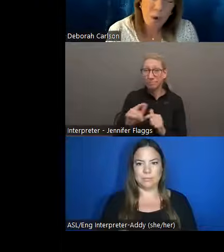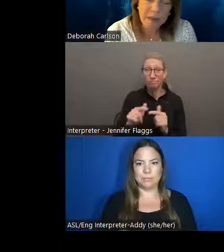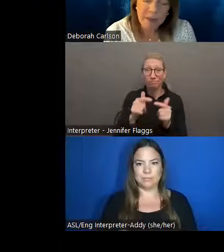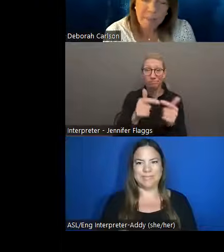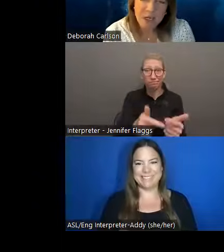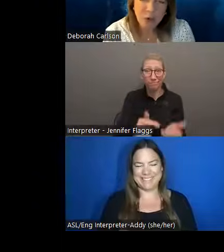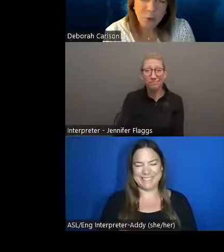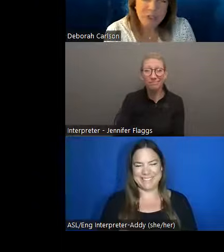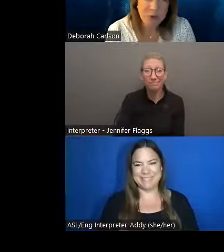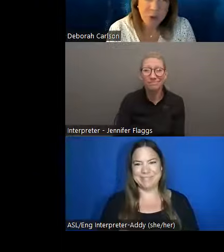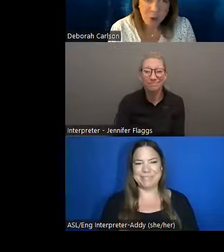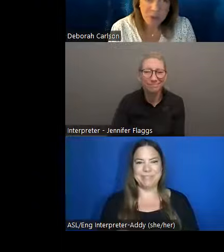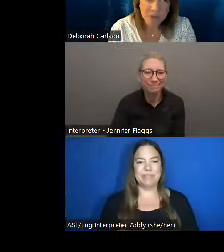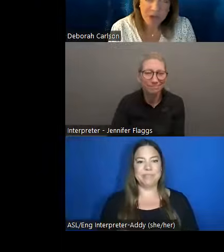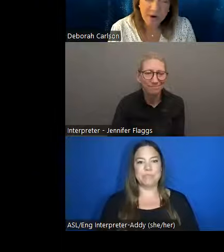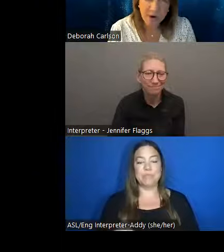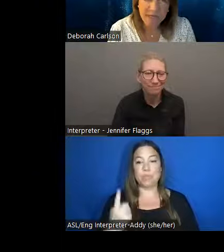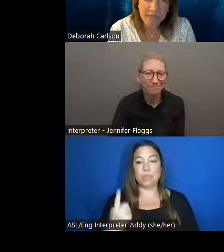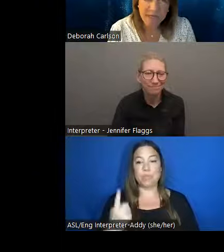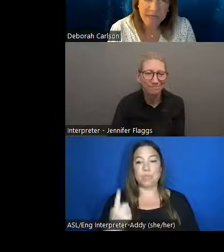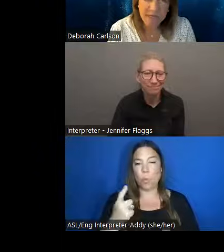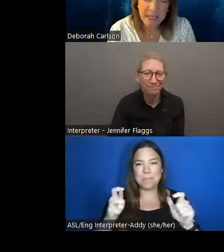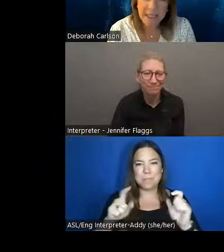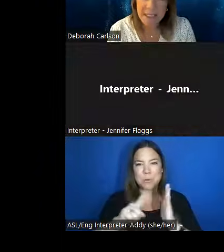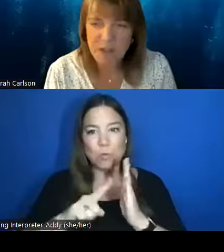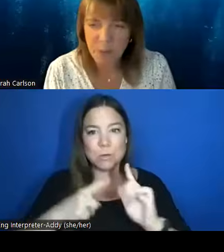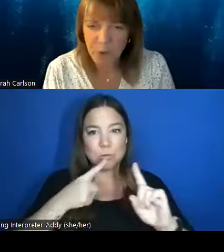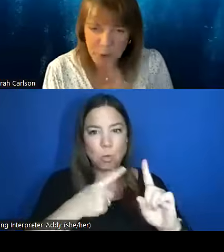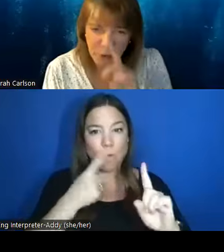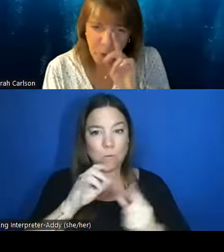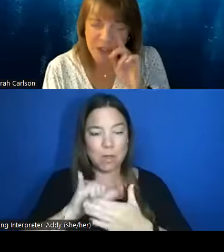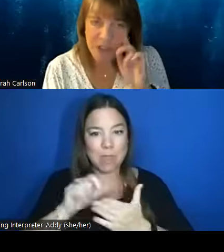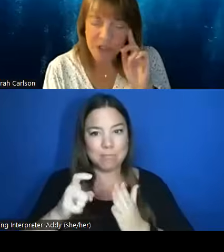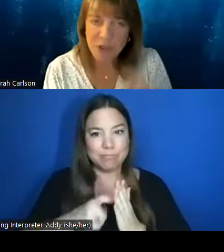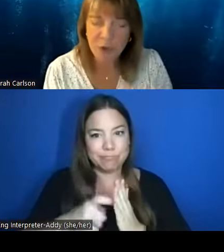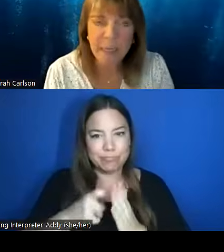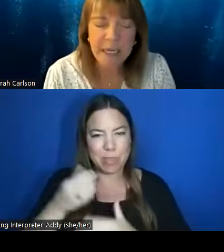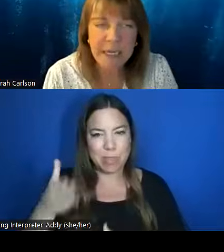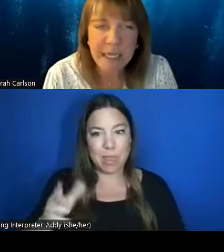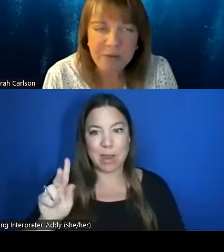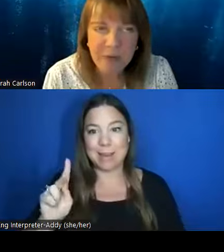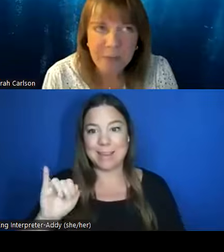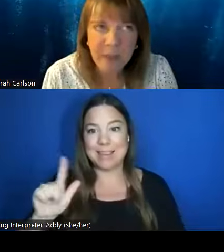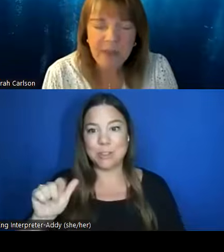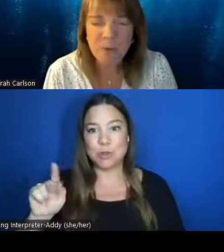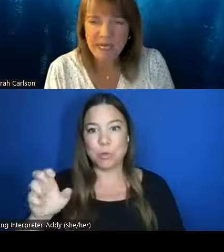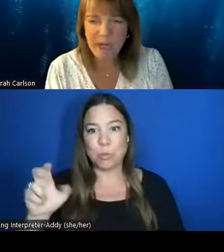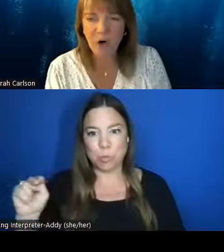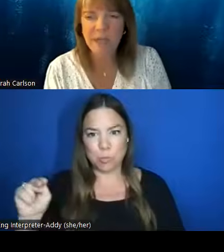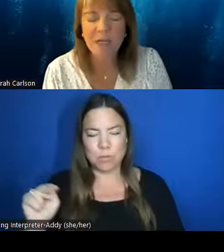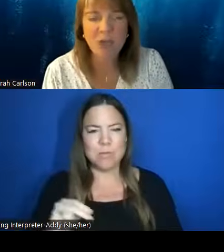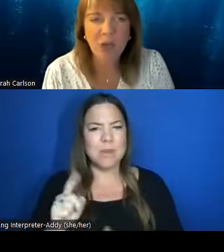Now, one of the major research goals of our excavation at Kizilburun was to determine if there was